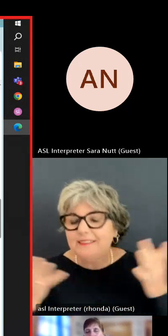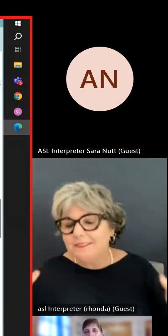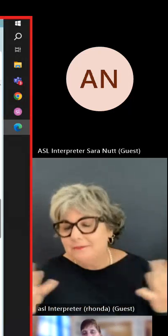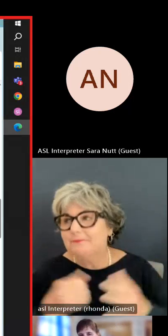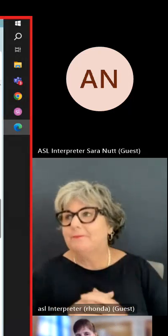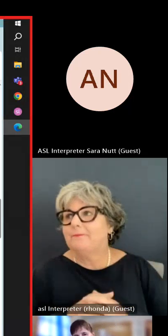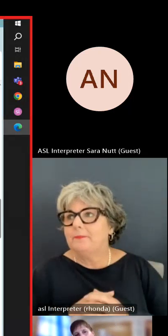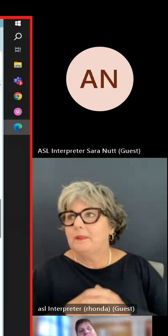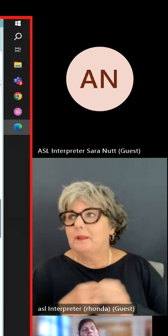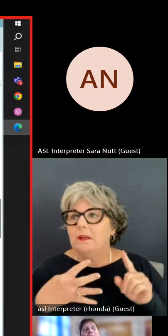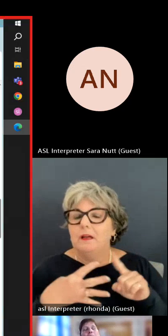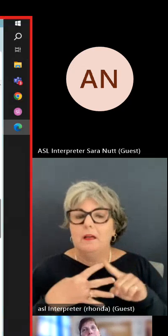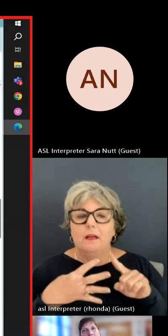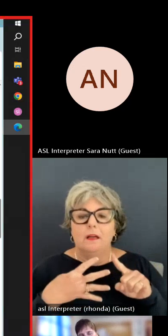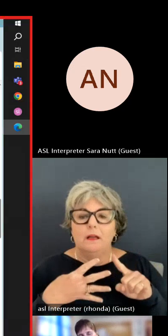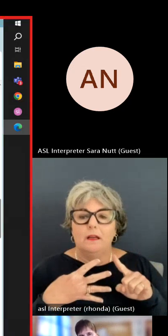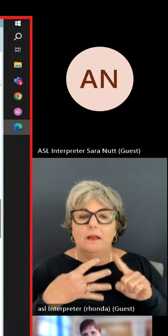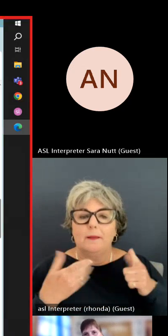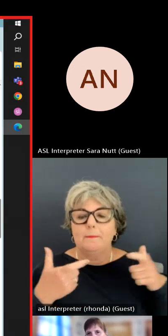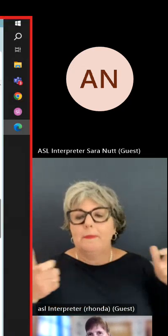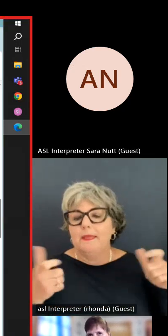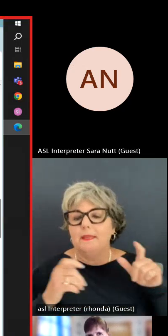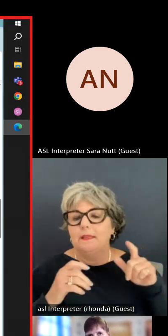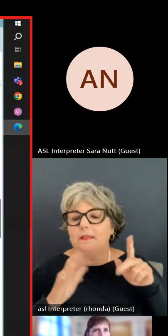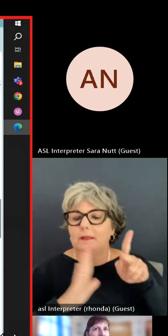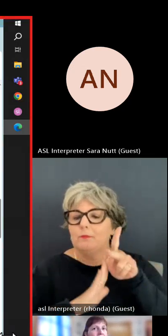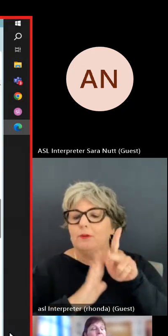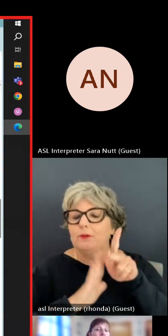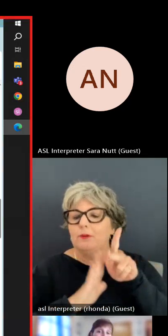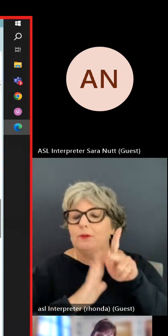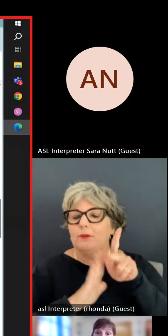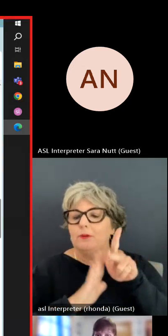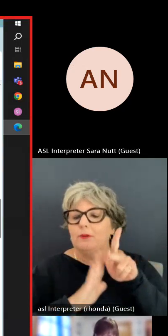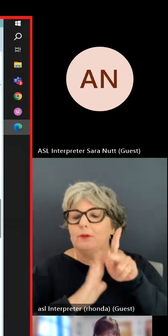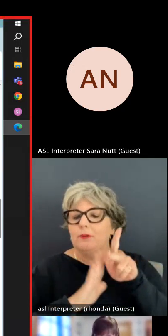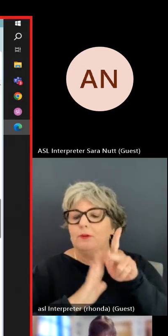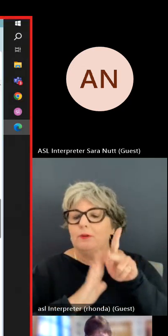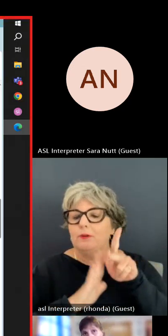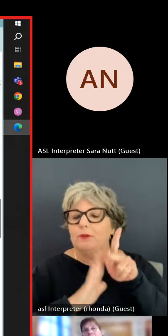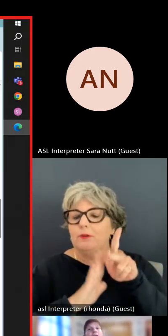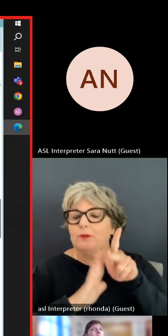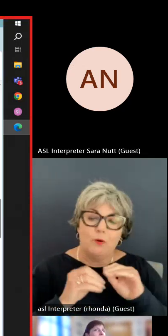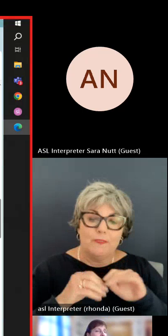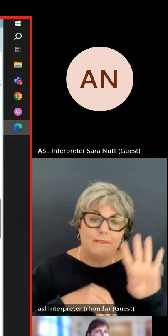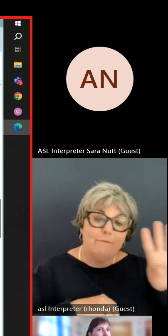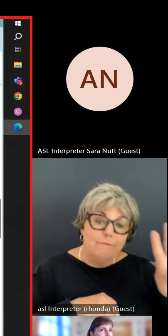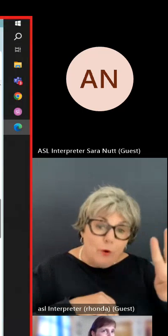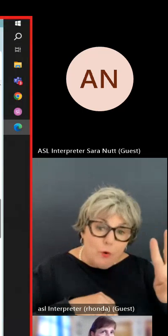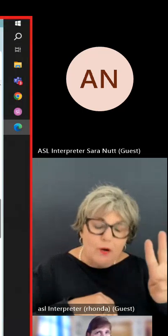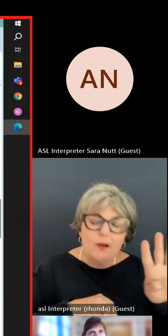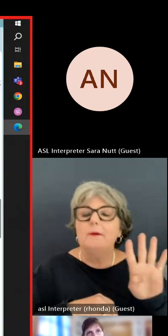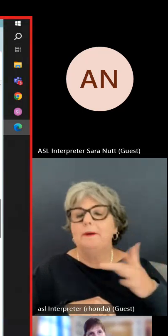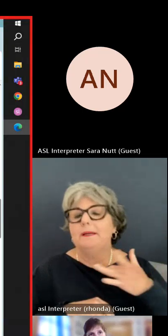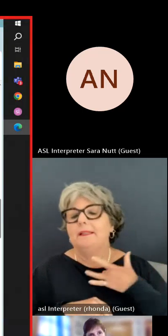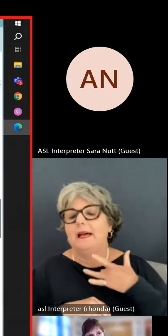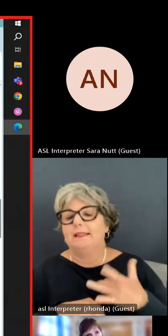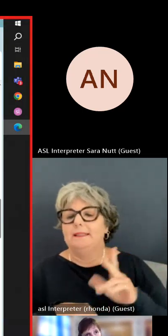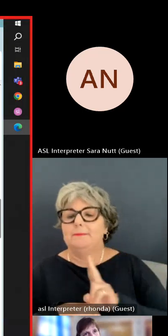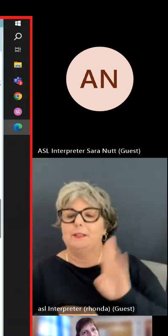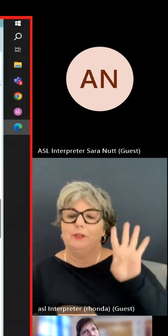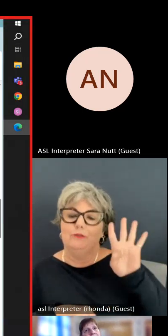There are 4 what I call big principles of design. There are many, many more than 4, but there are 4 that